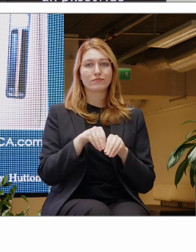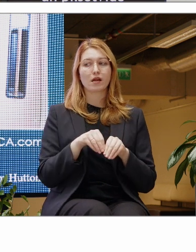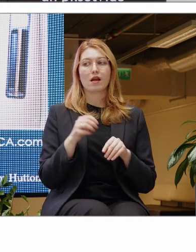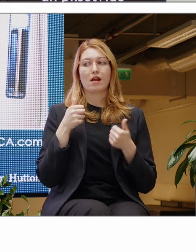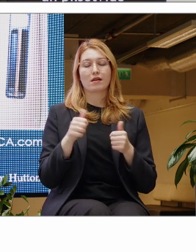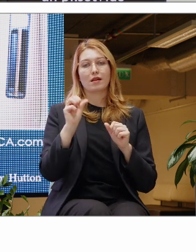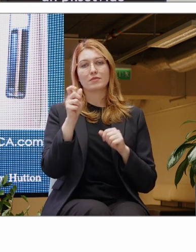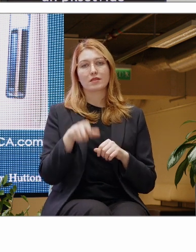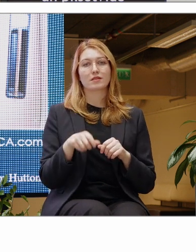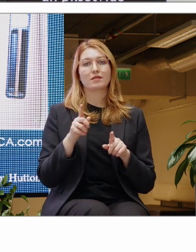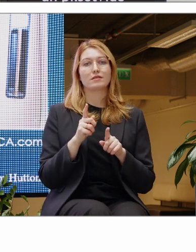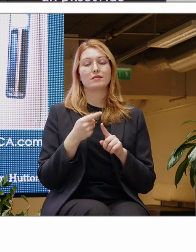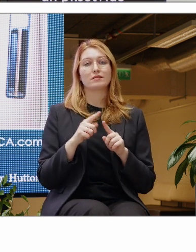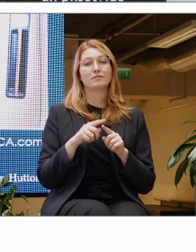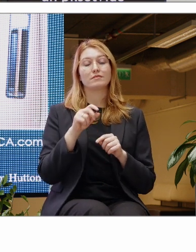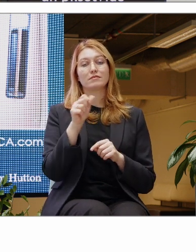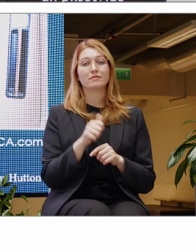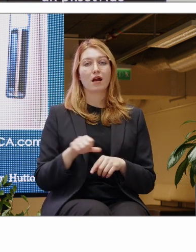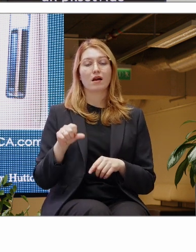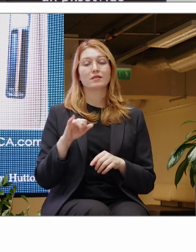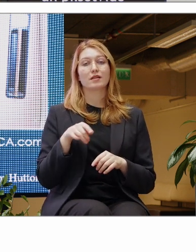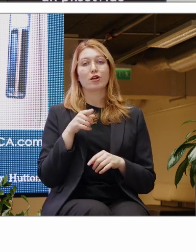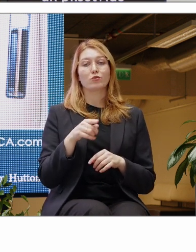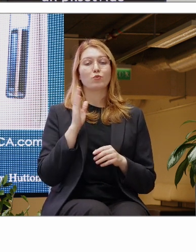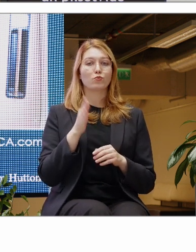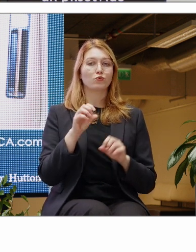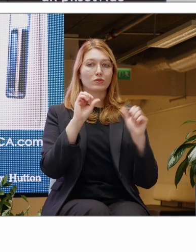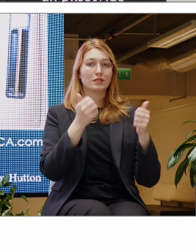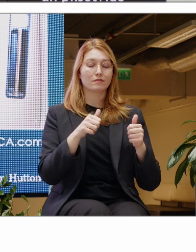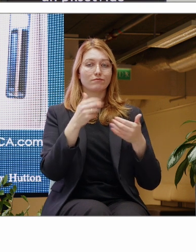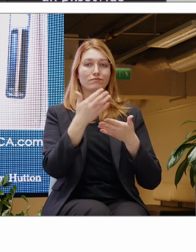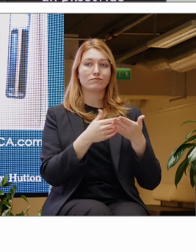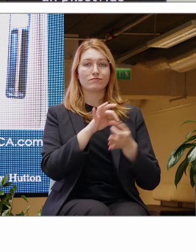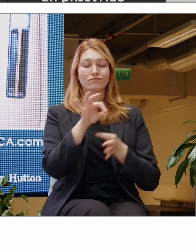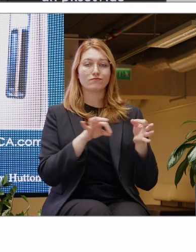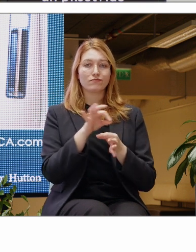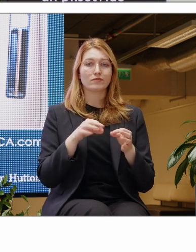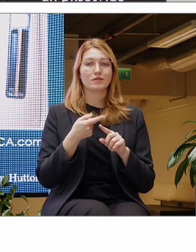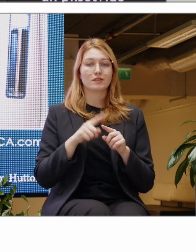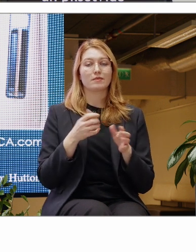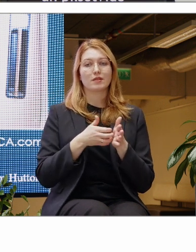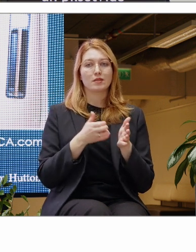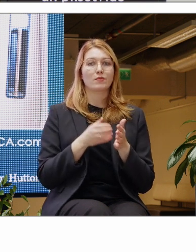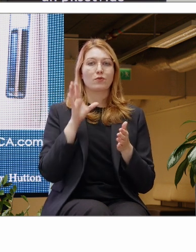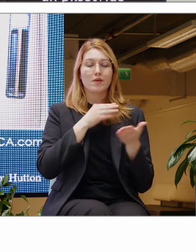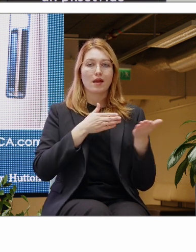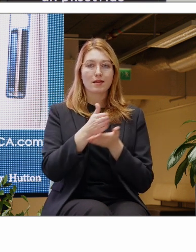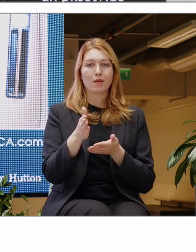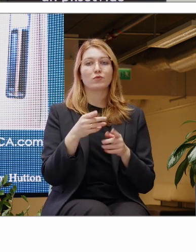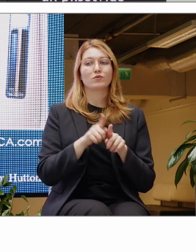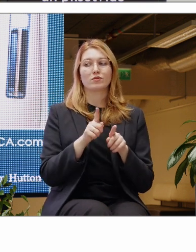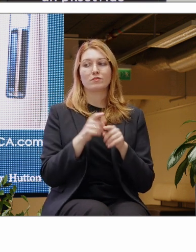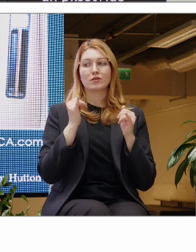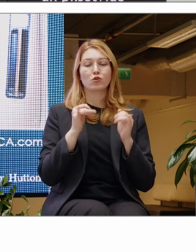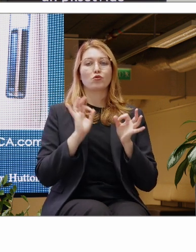design. This was the Royal College of Arts. If you are going to do design, take out stigma. Don't just use accessible products. Put chairs in the middle of